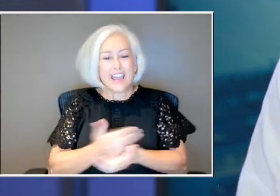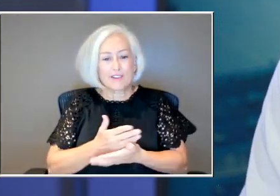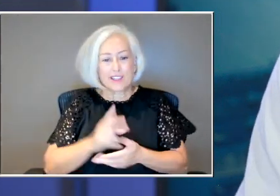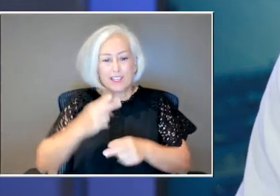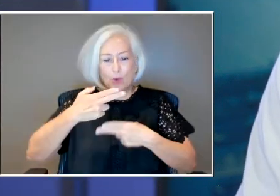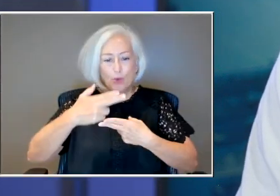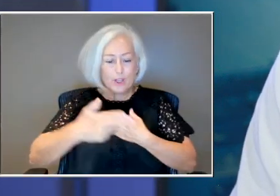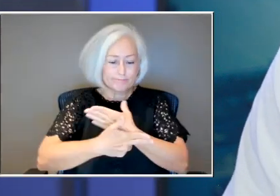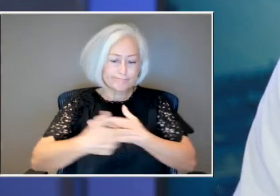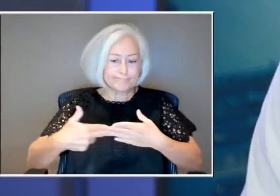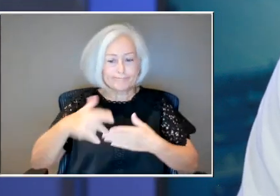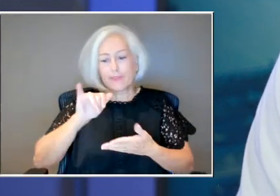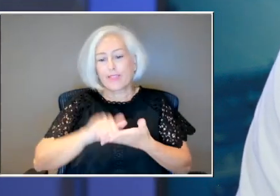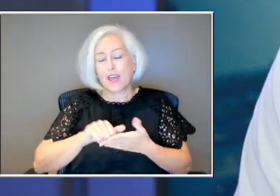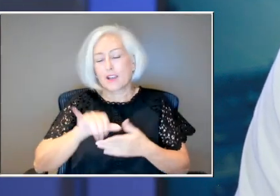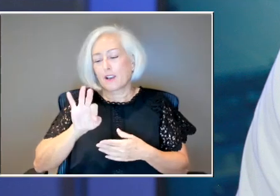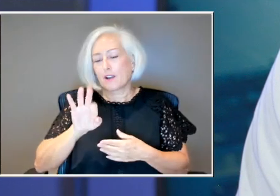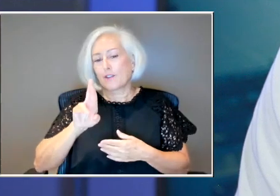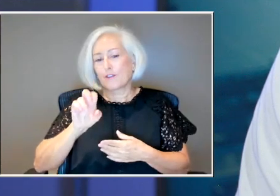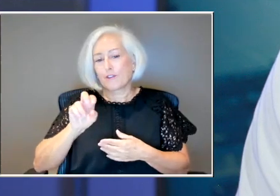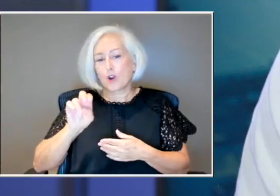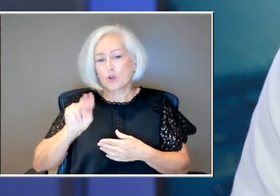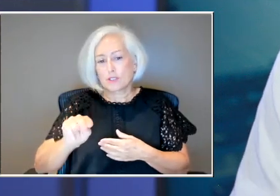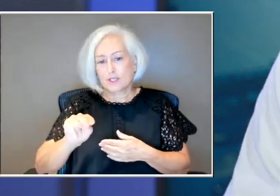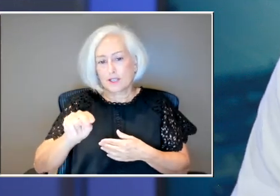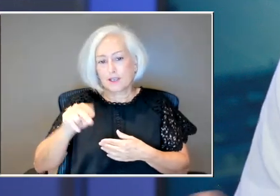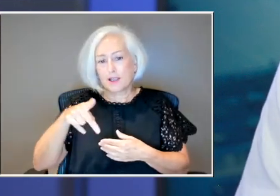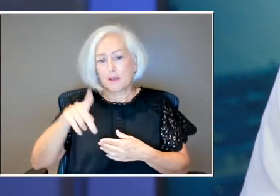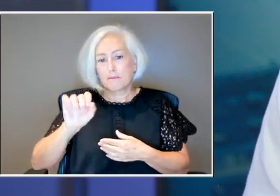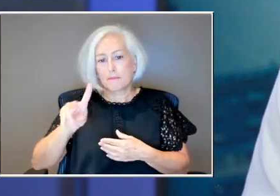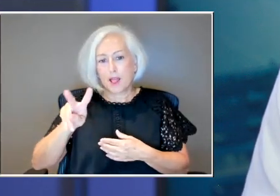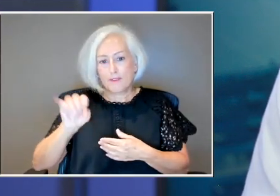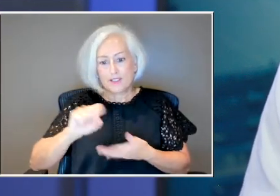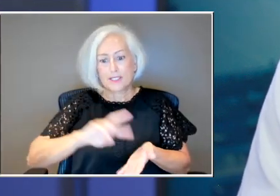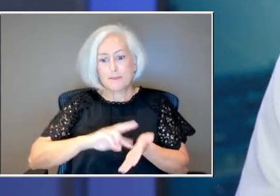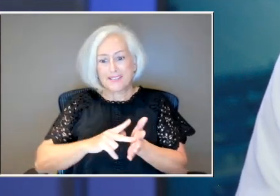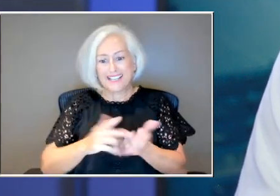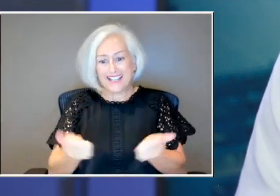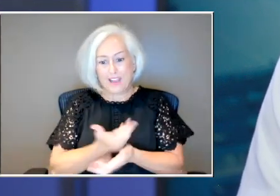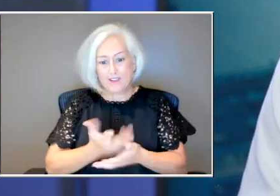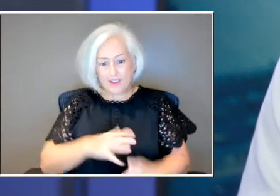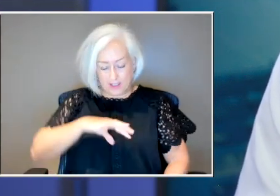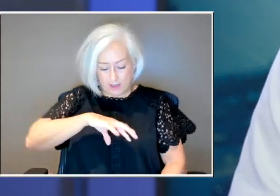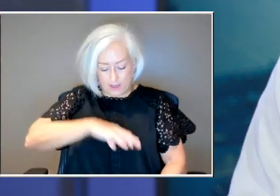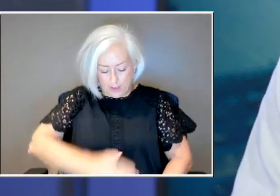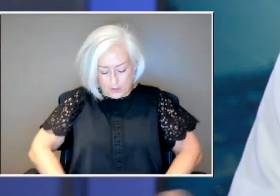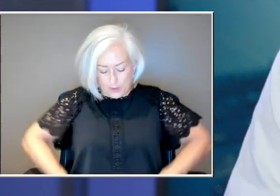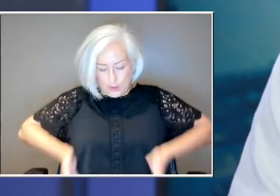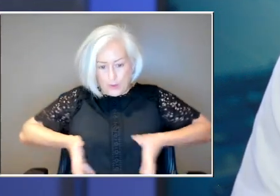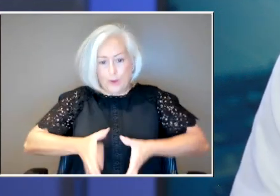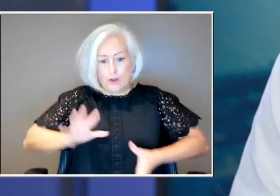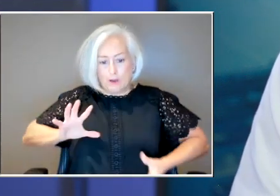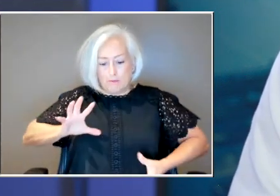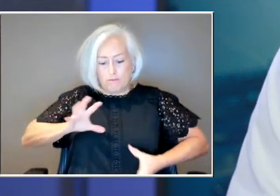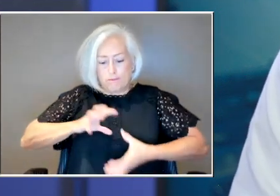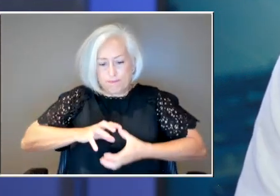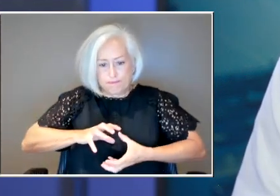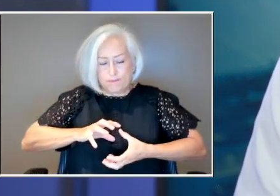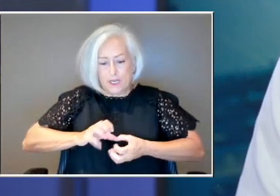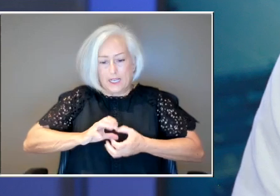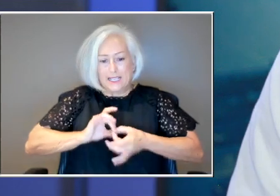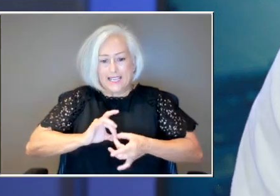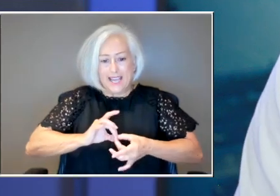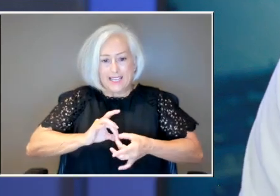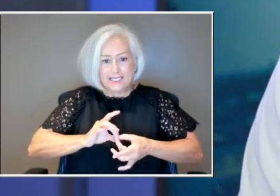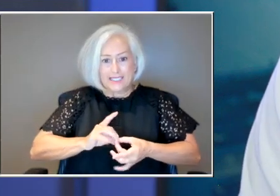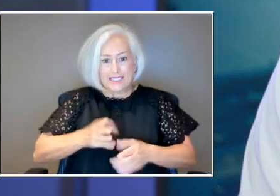it, where everything just becomes fused together. And once the damage gets that bad, it's very hard to reverse the